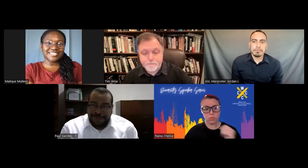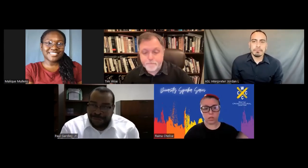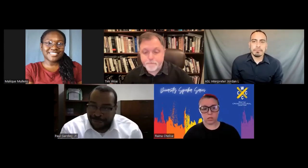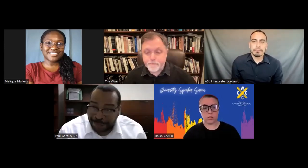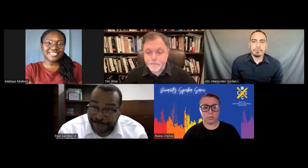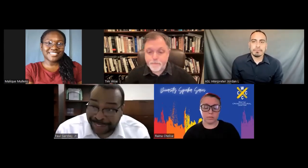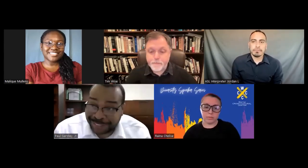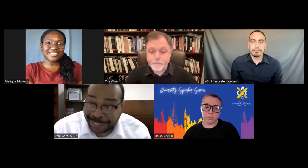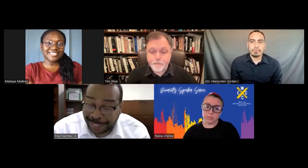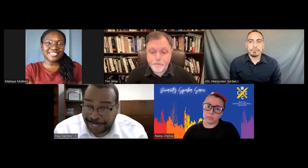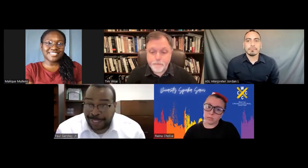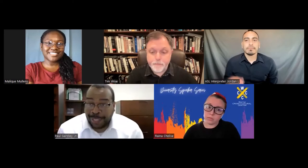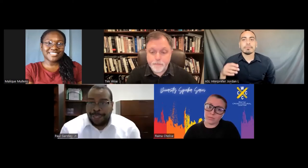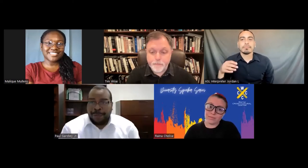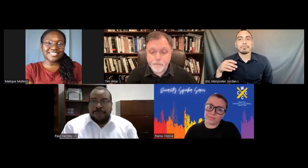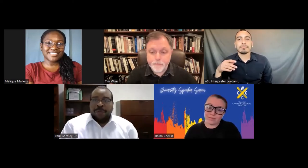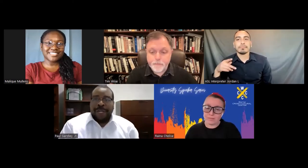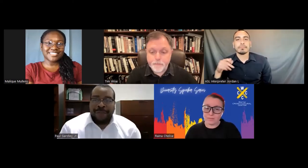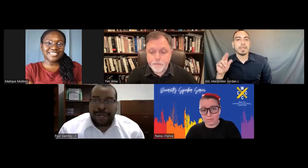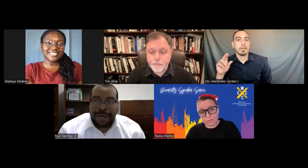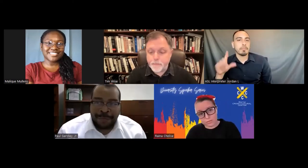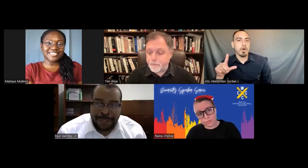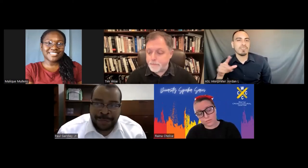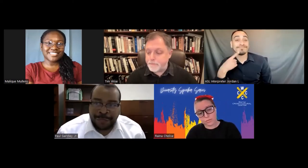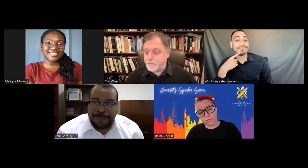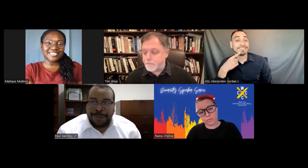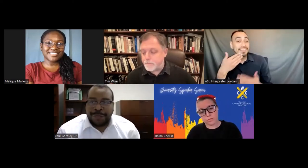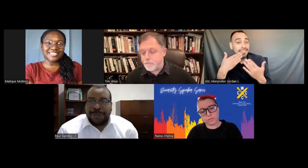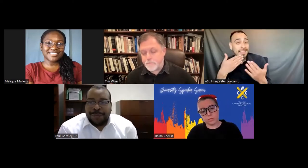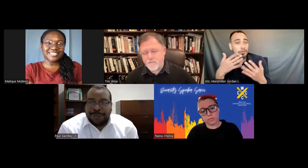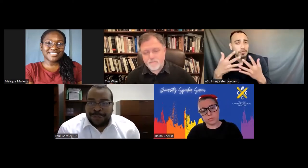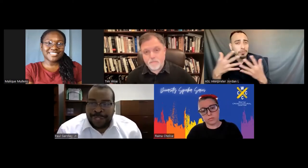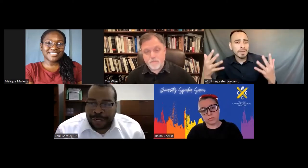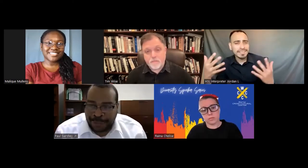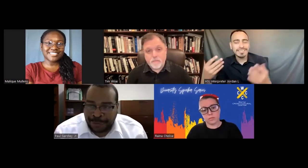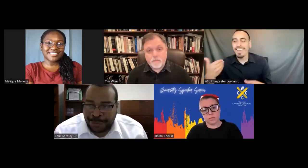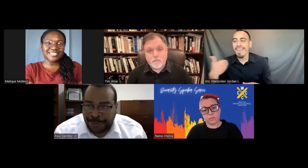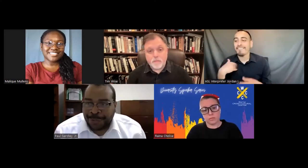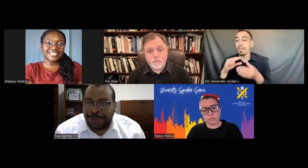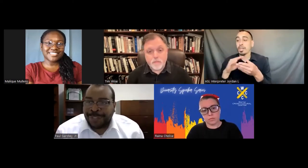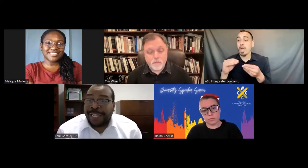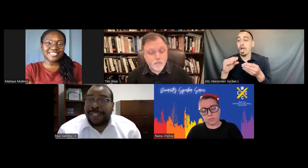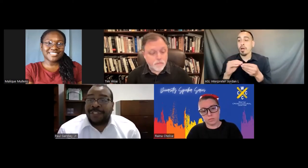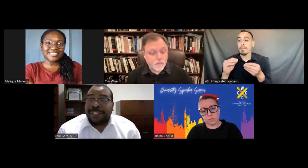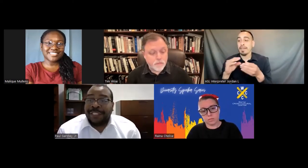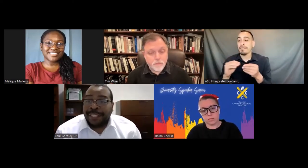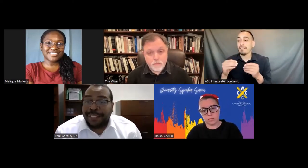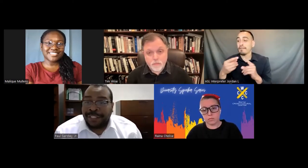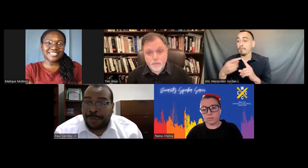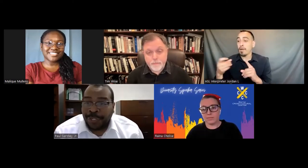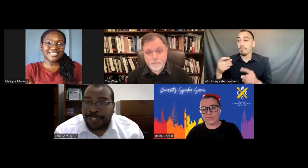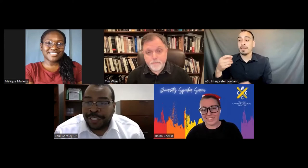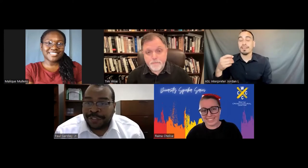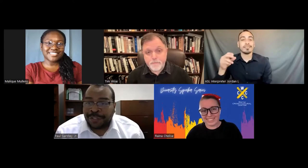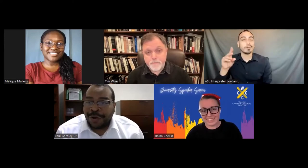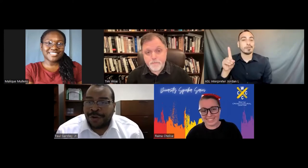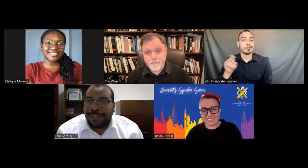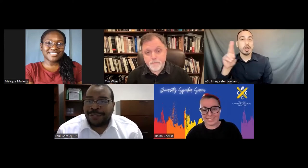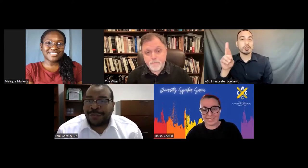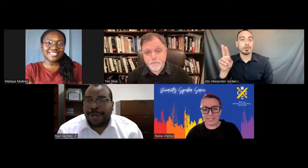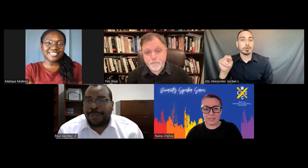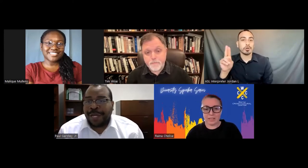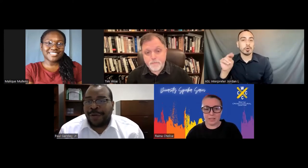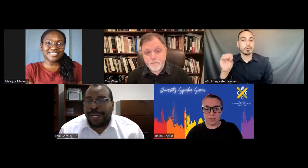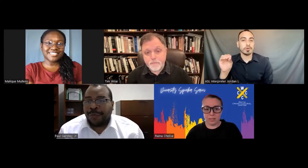Thank you very much. We have a comment from the future, Dr. Nuno, and she says she appreciates your talk